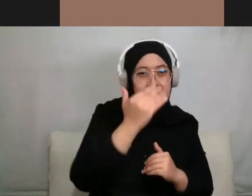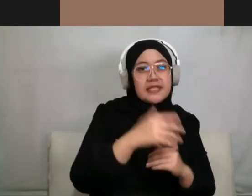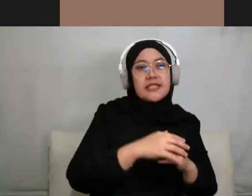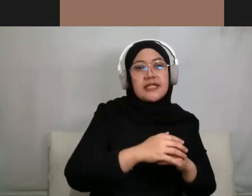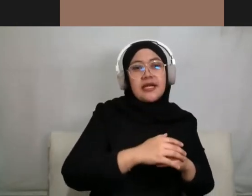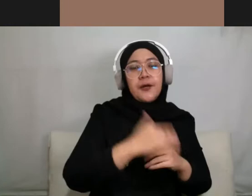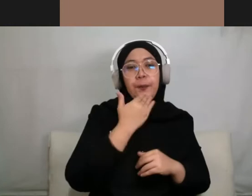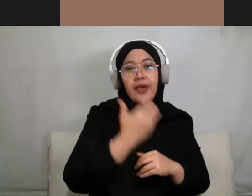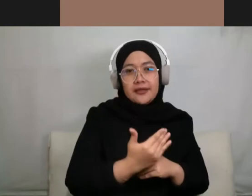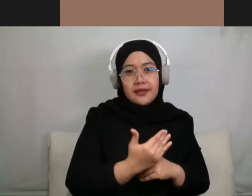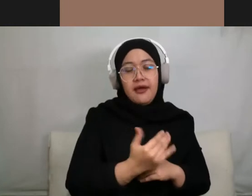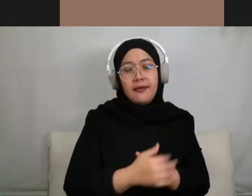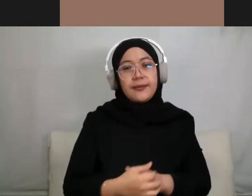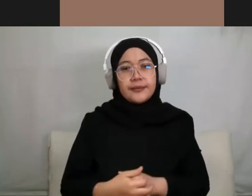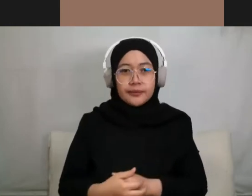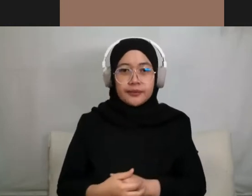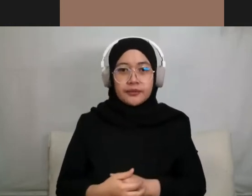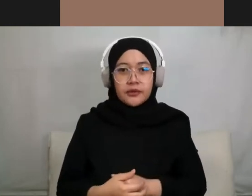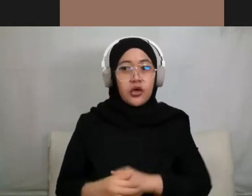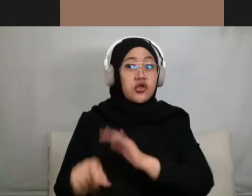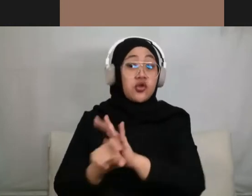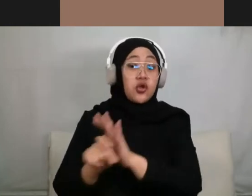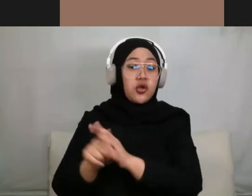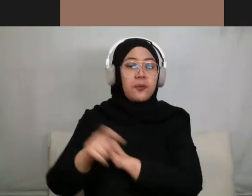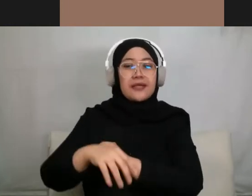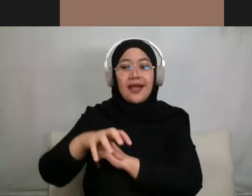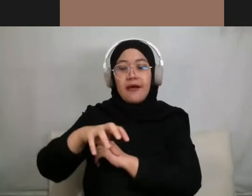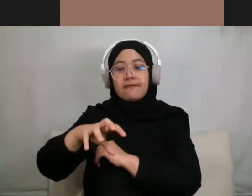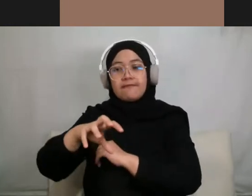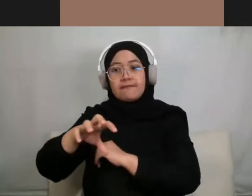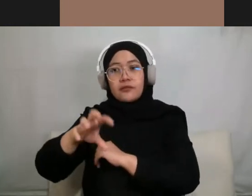the moving parts, about 70 to 80% moving